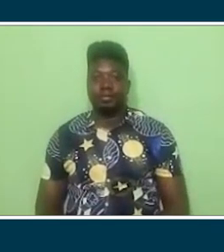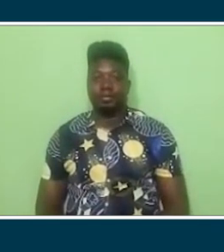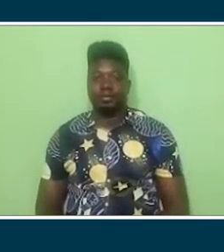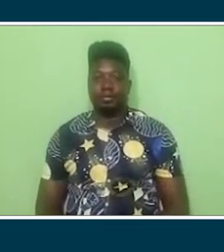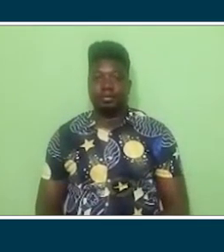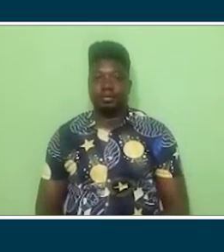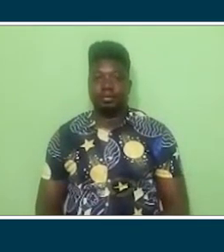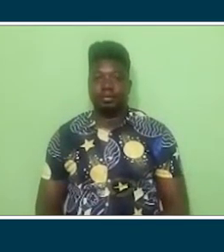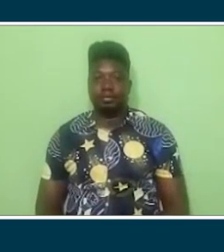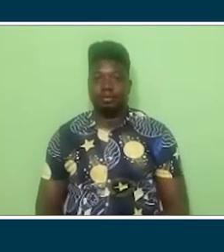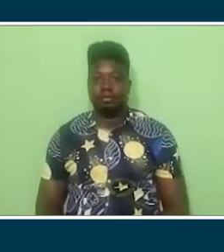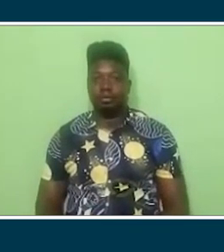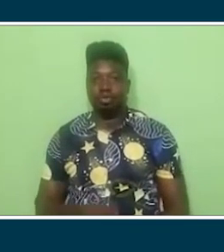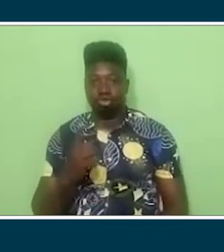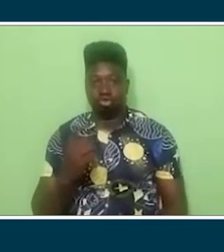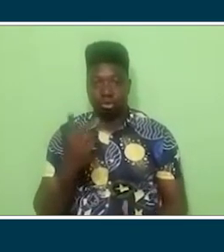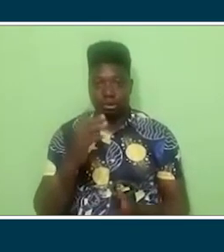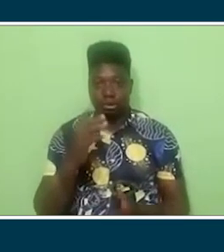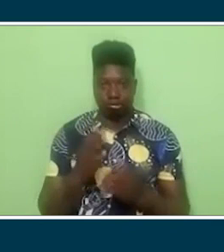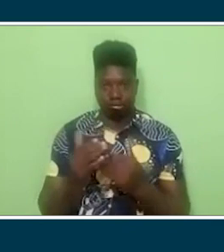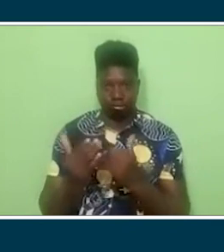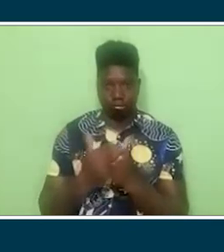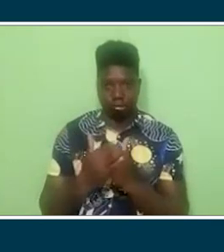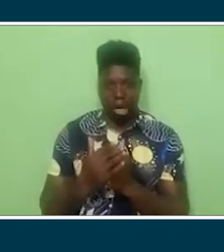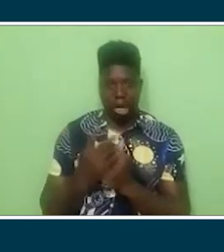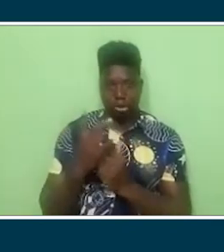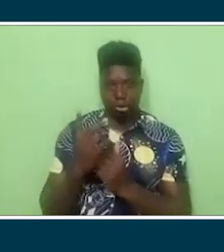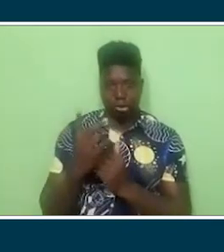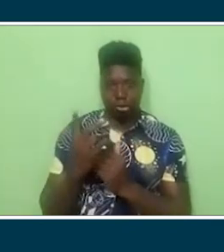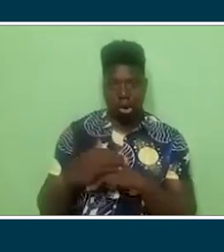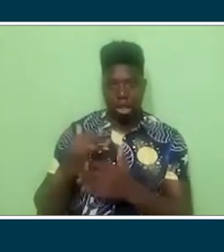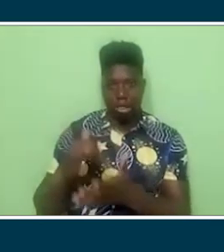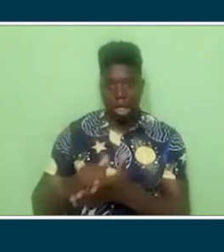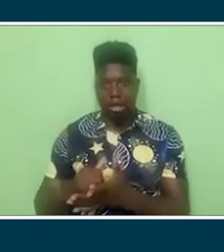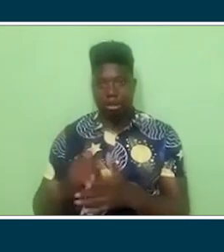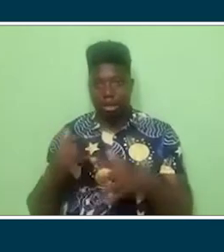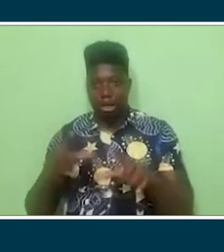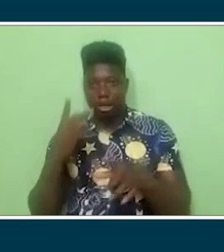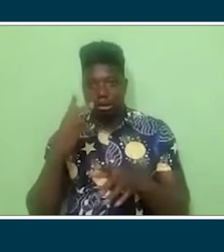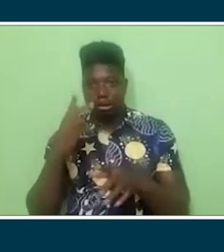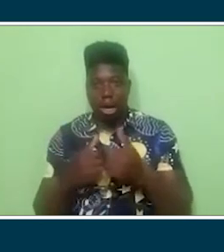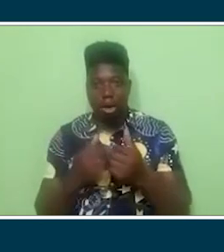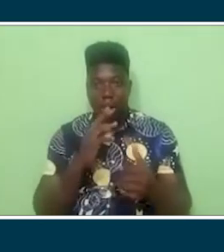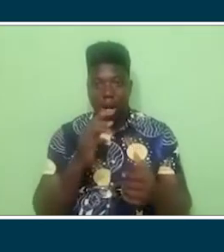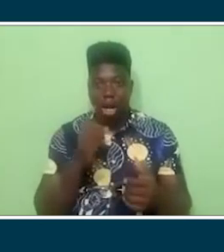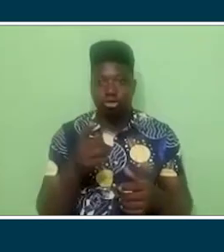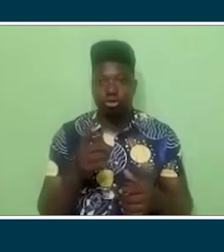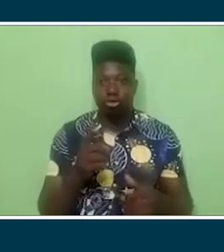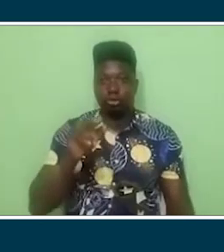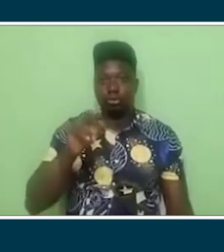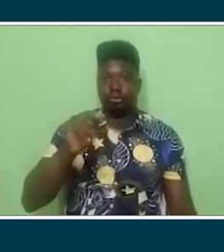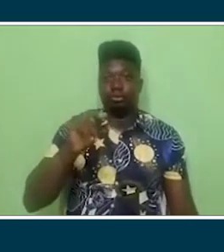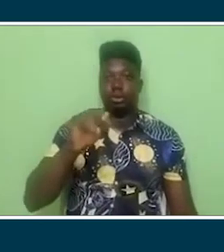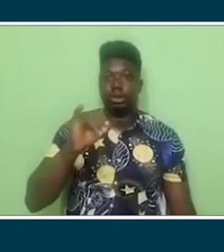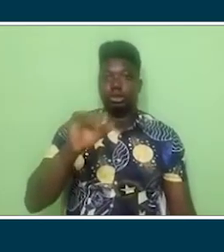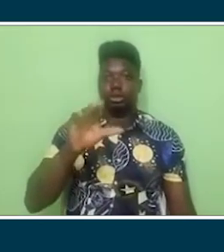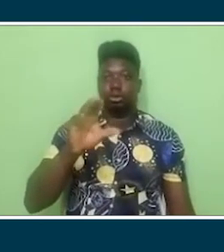I just need to sit back and chew on that, Leticia, Ari, and Nicole.